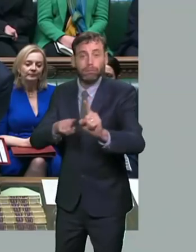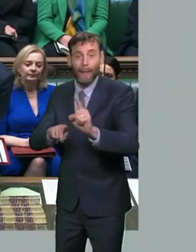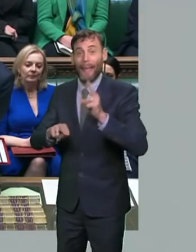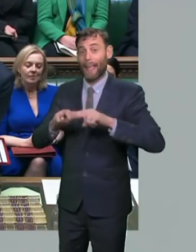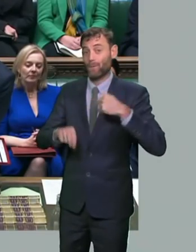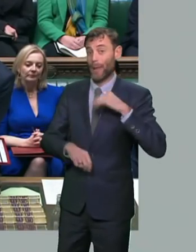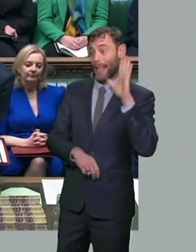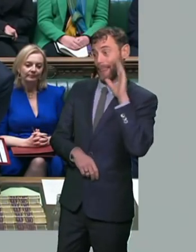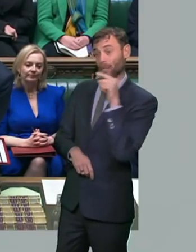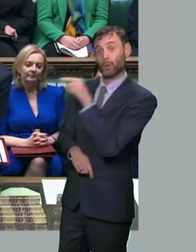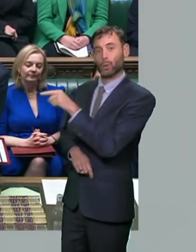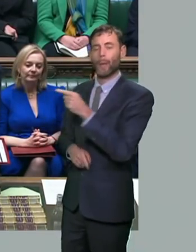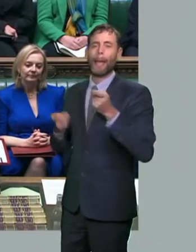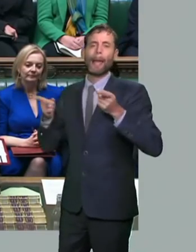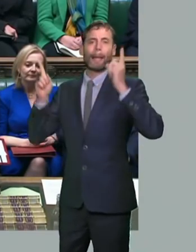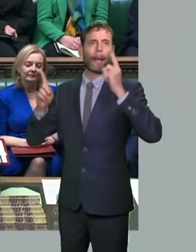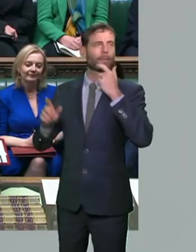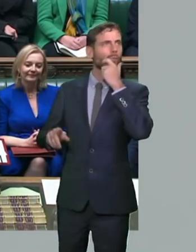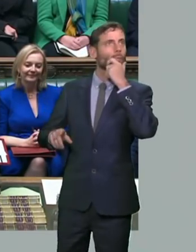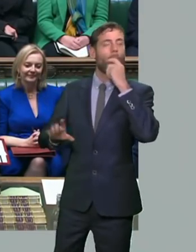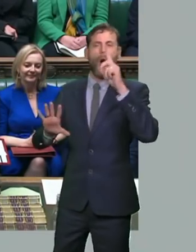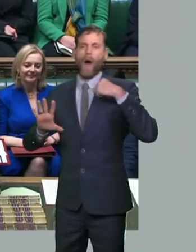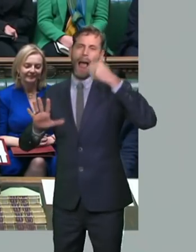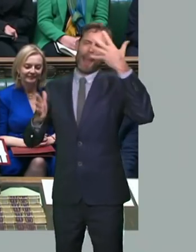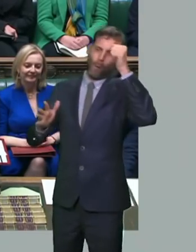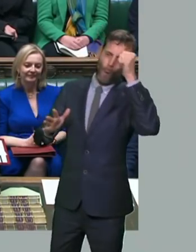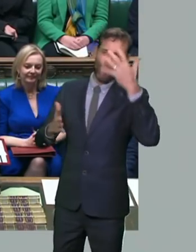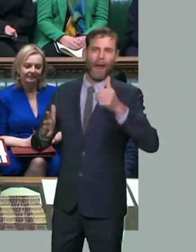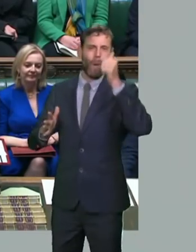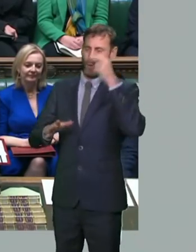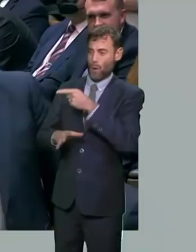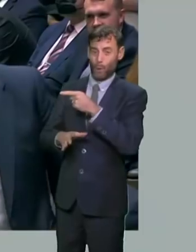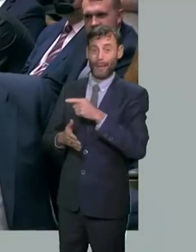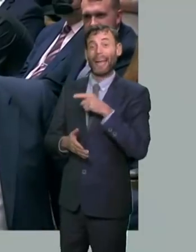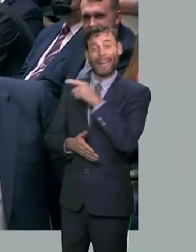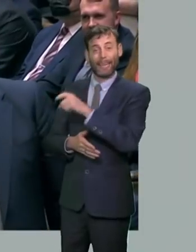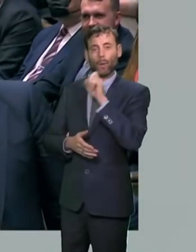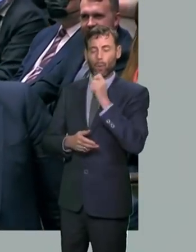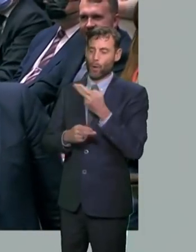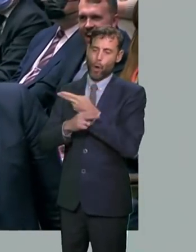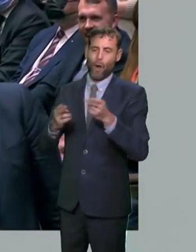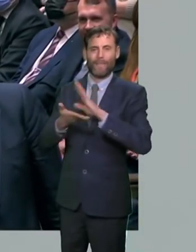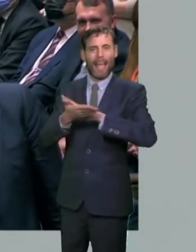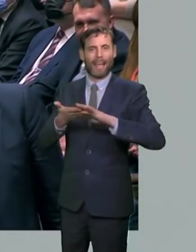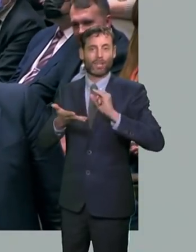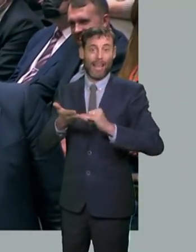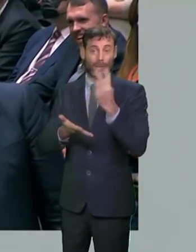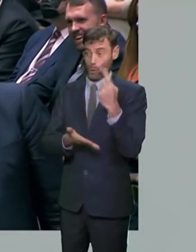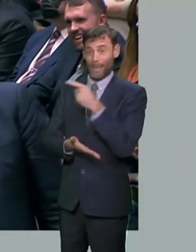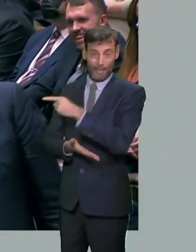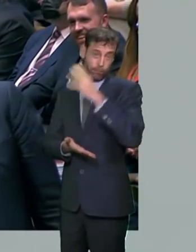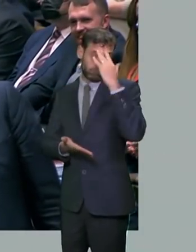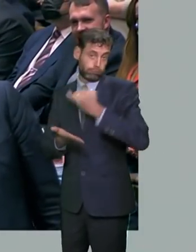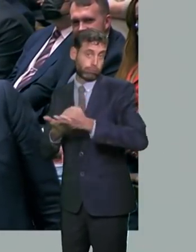If we listened to Captain Hindsight, Mr. Speaker, we would have no HS2 at all, because that was what he stood for. And